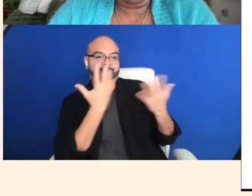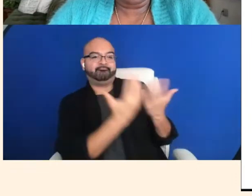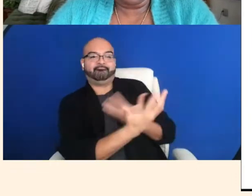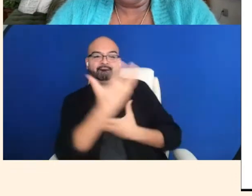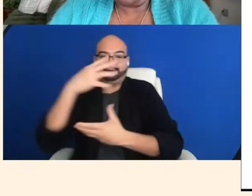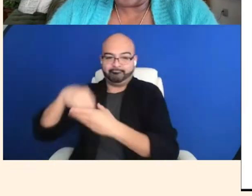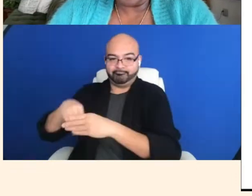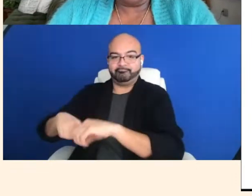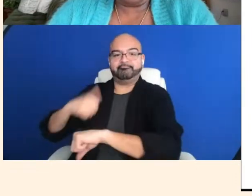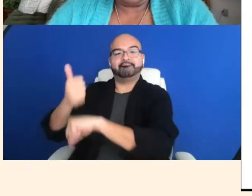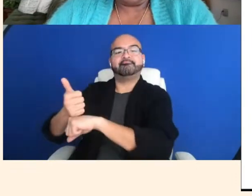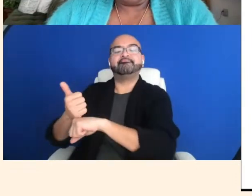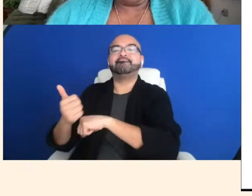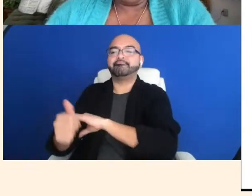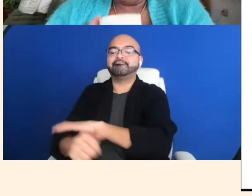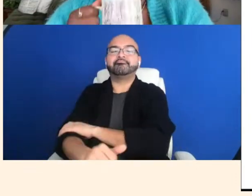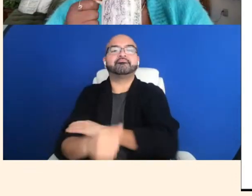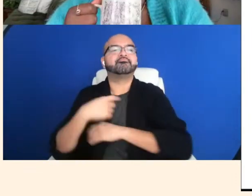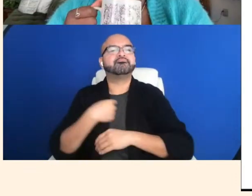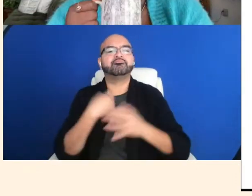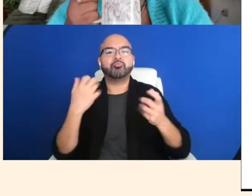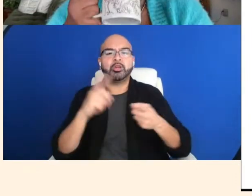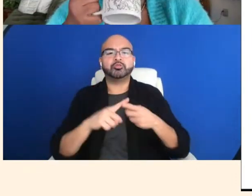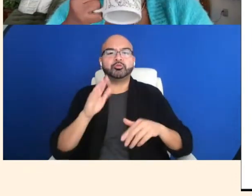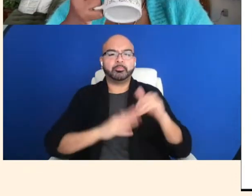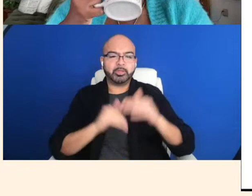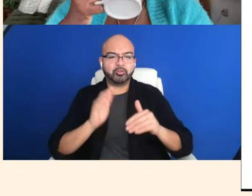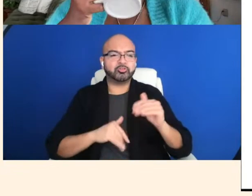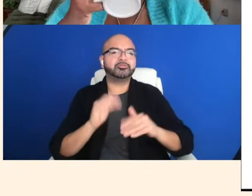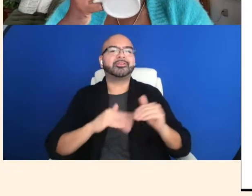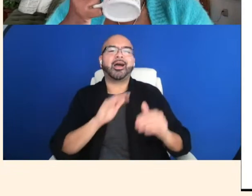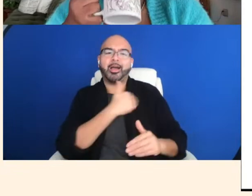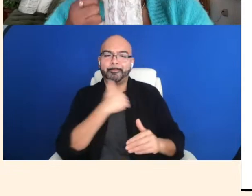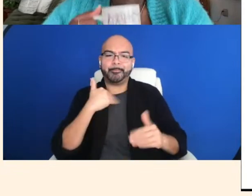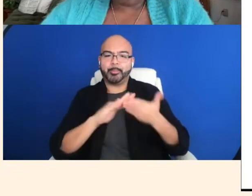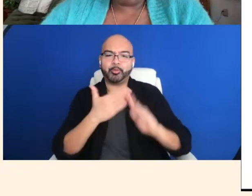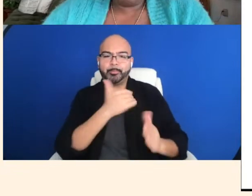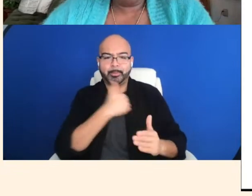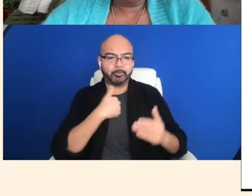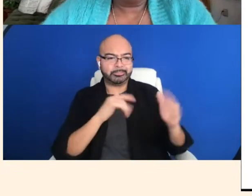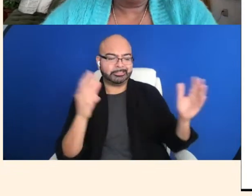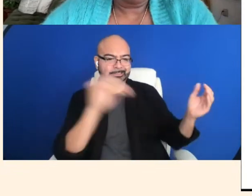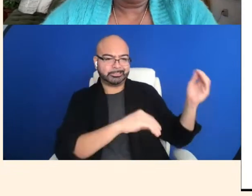build a critical mass of community members